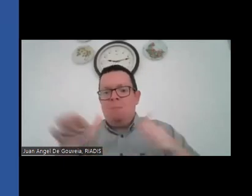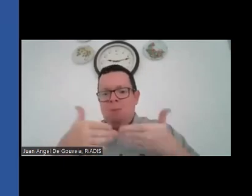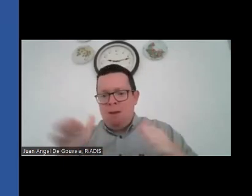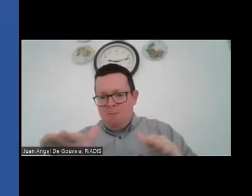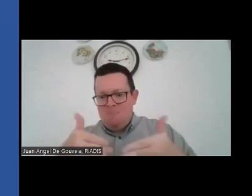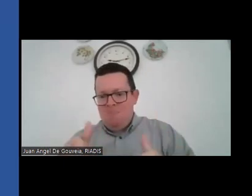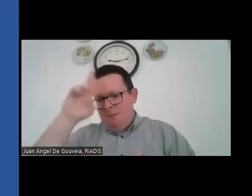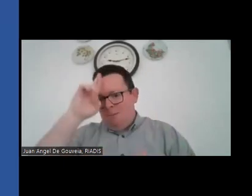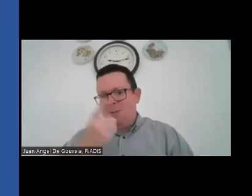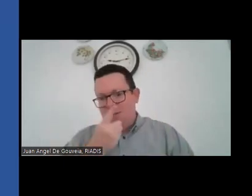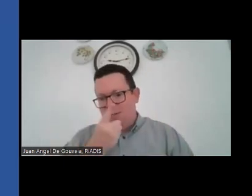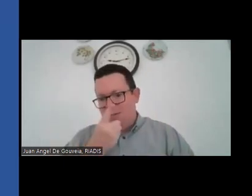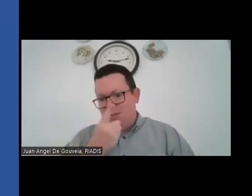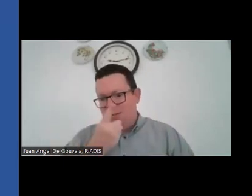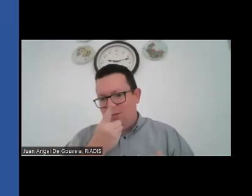Dominican Republic.